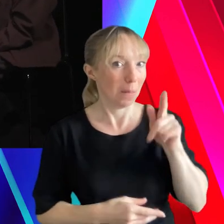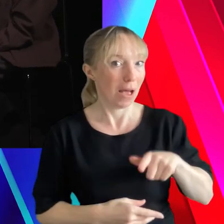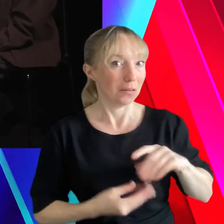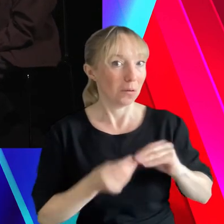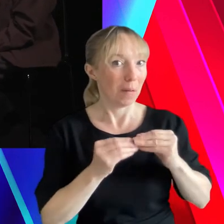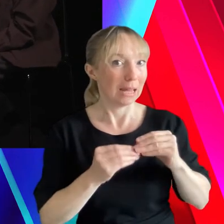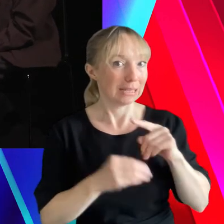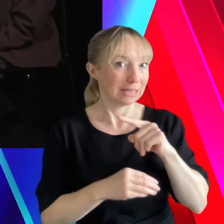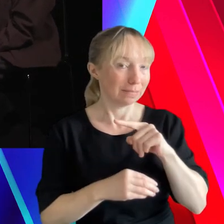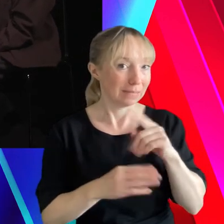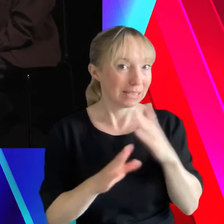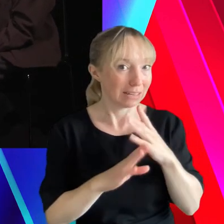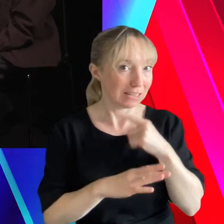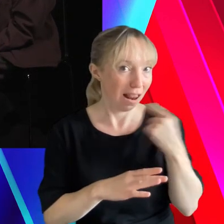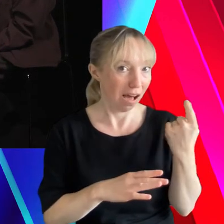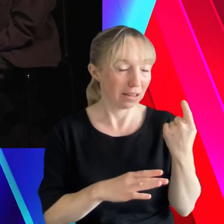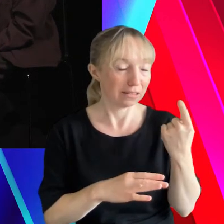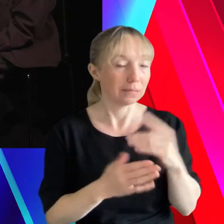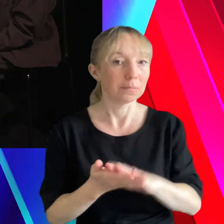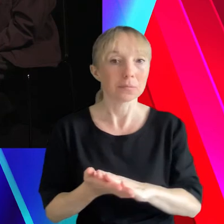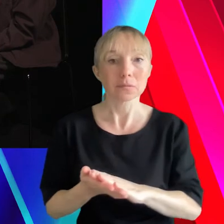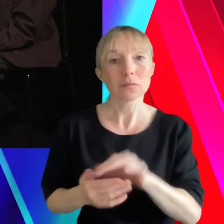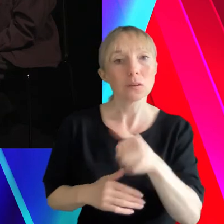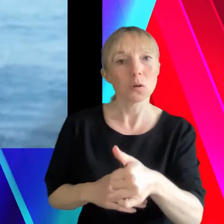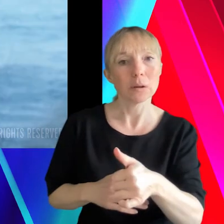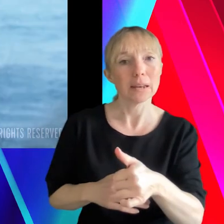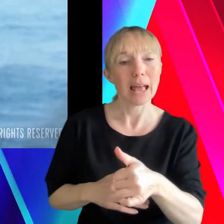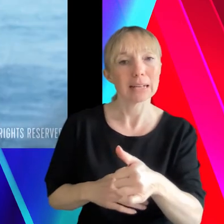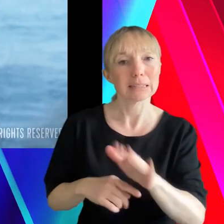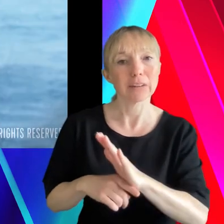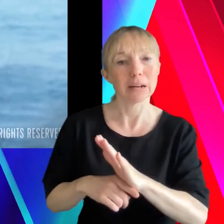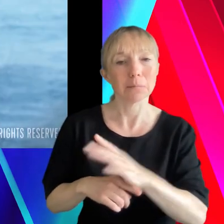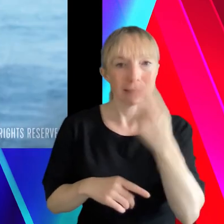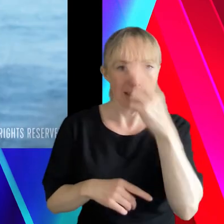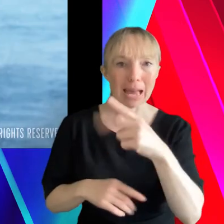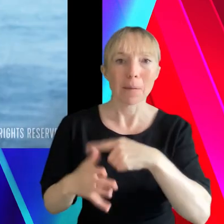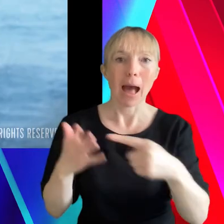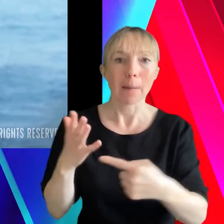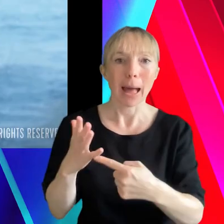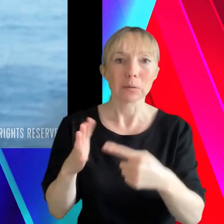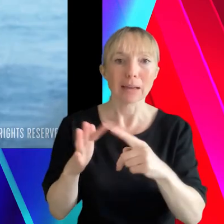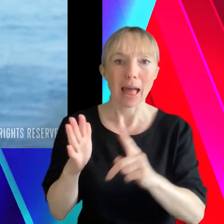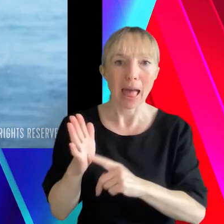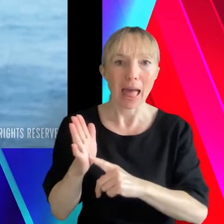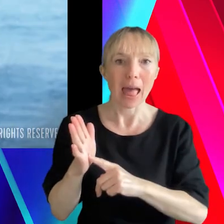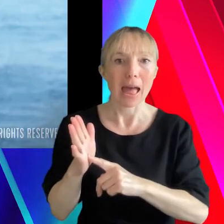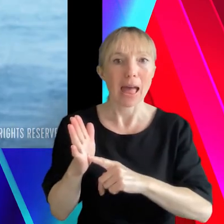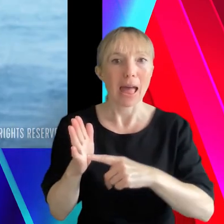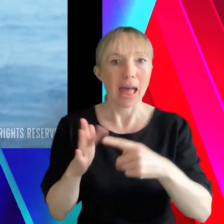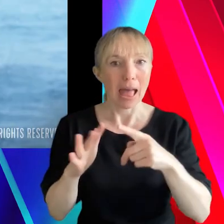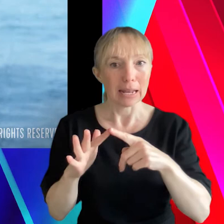and your next film, about which is called About Elly in English, is, I mean, again, there's